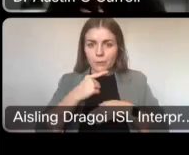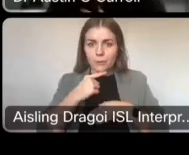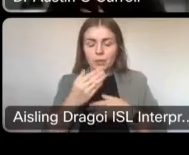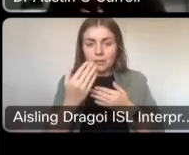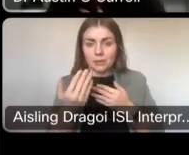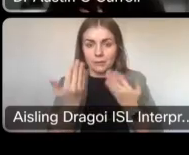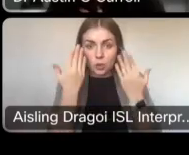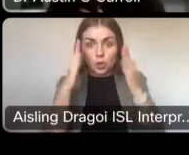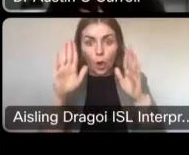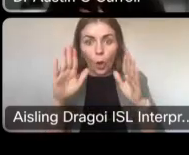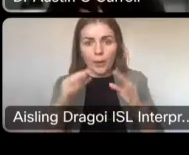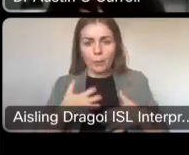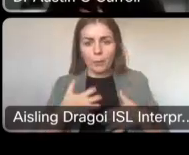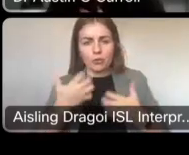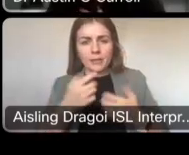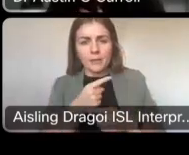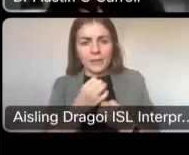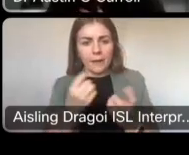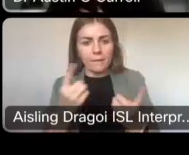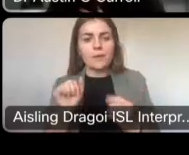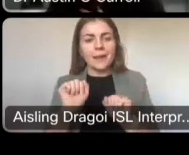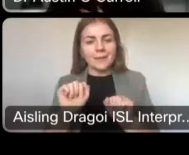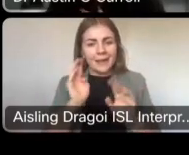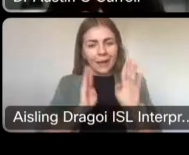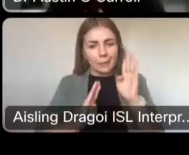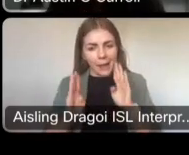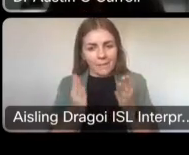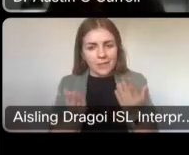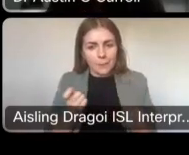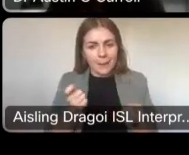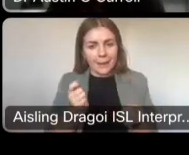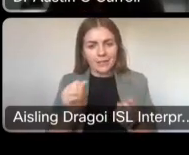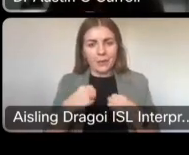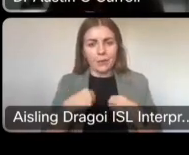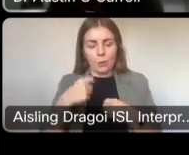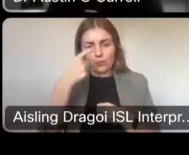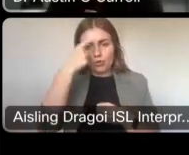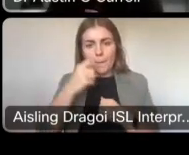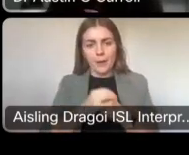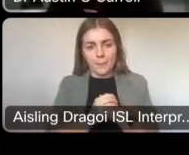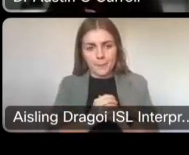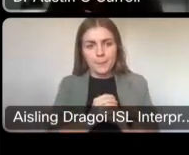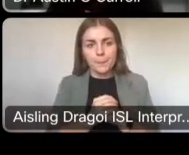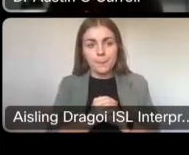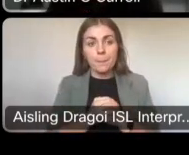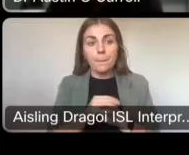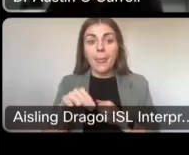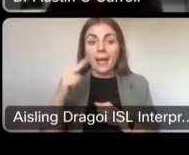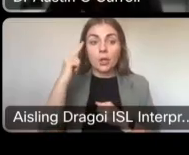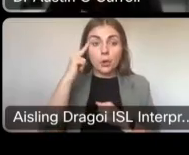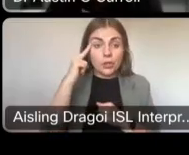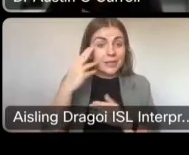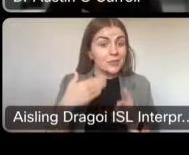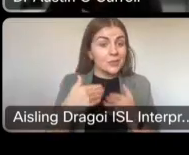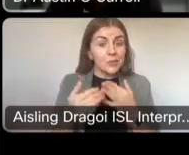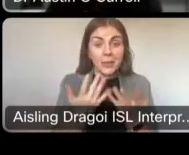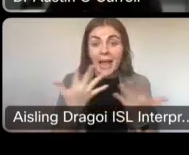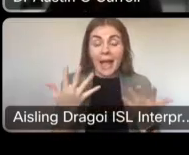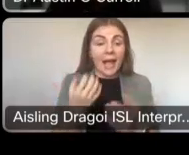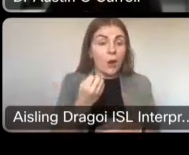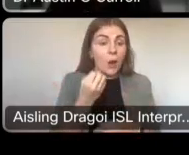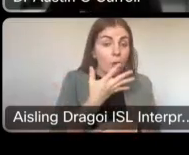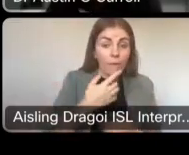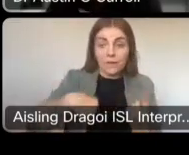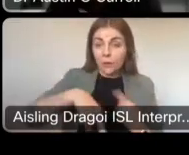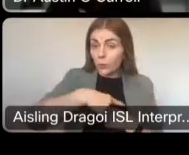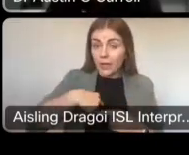their trauma. That's their behaviors for managing the trauma. I can understand that no matter how lovely we are, we always present a threat, and we have